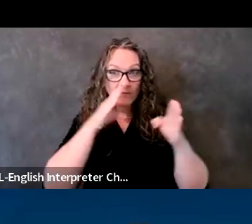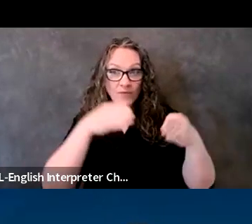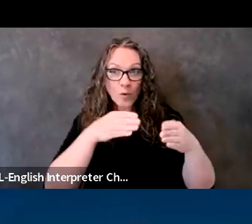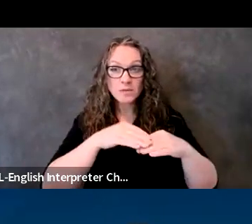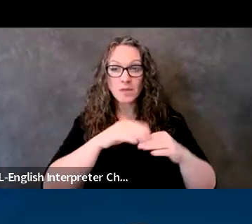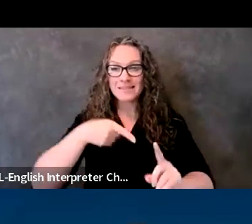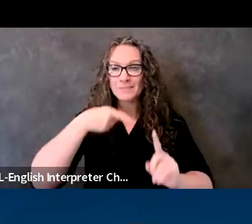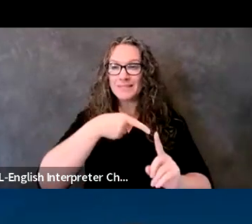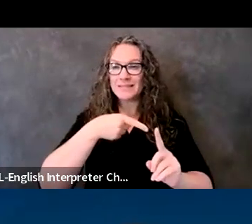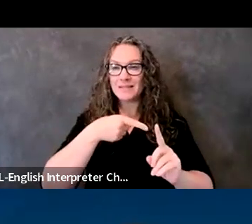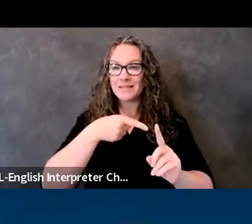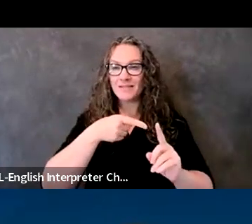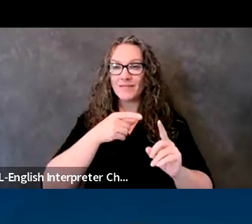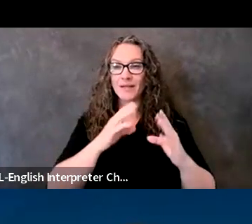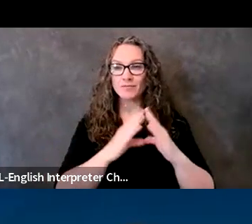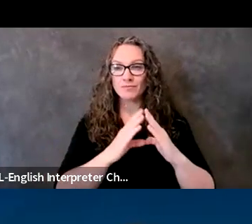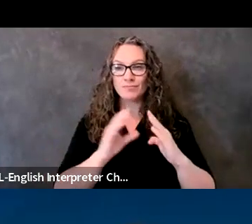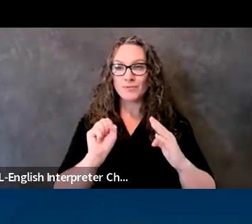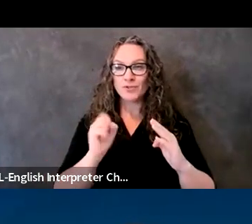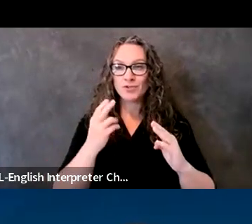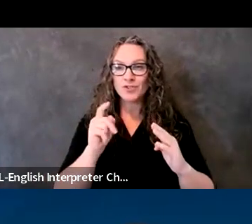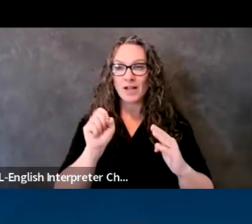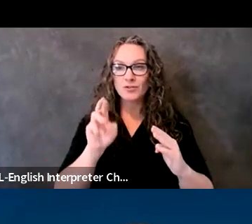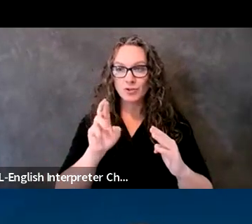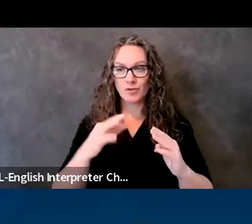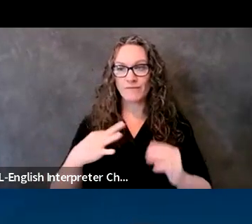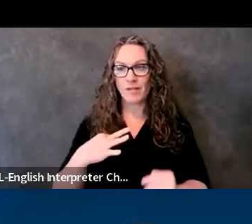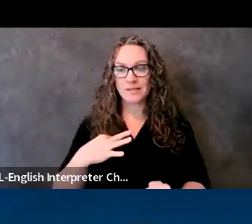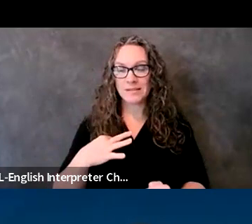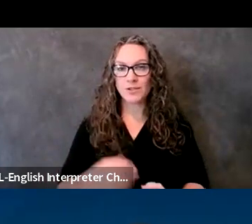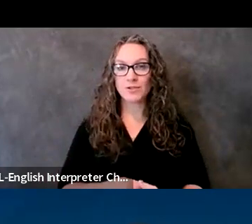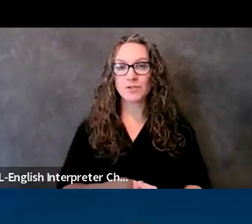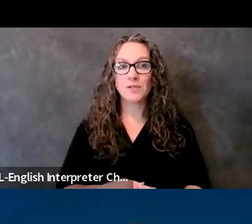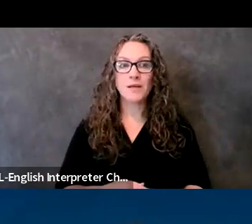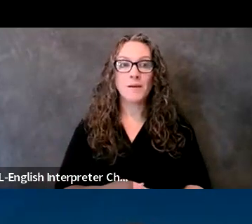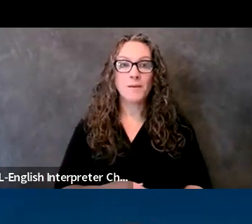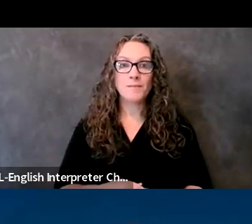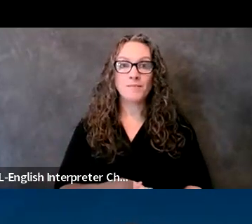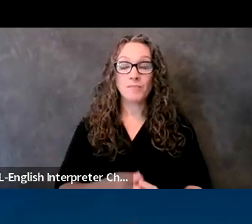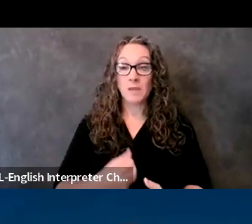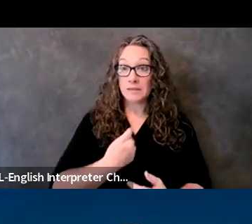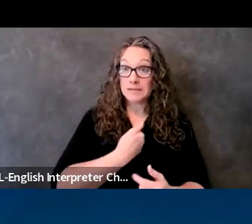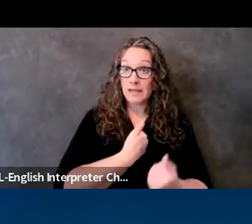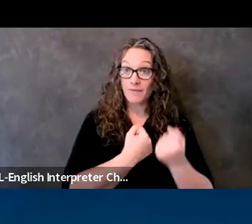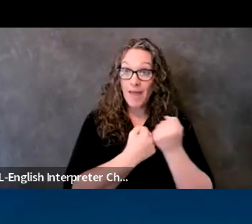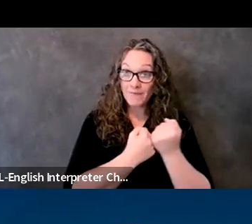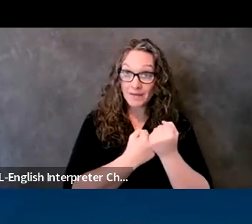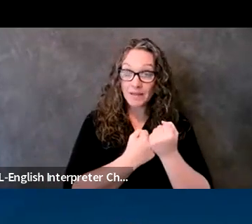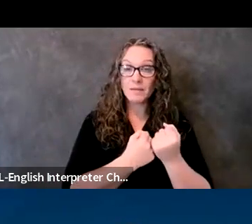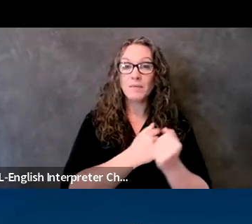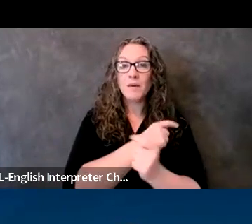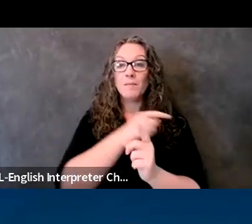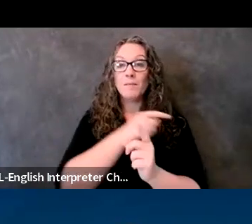shelter volunteers and what they would need to know, then of course the self-advocate, and then of course the family members